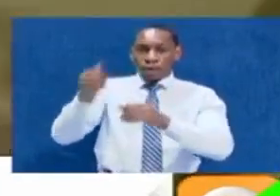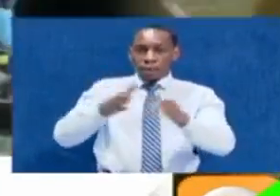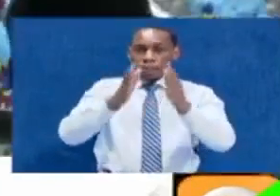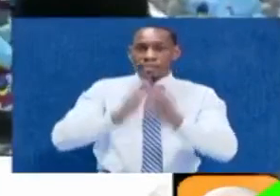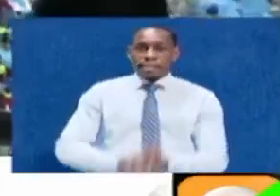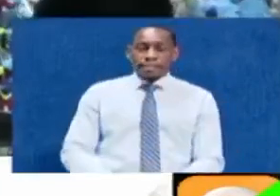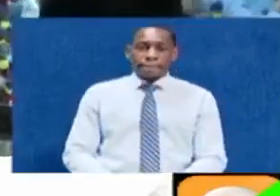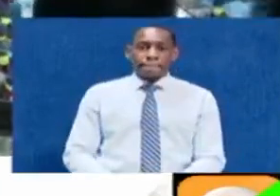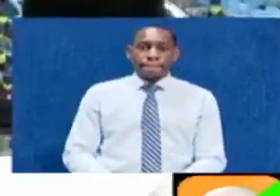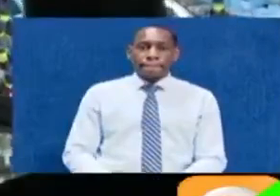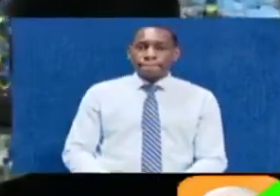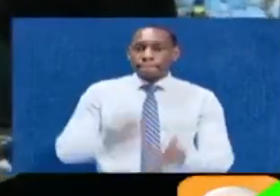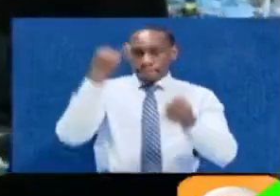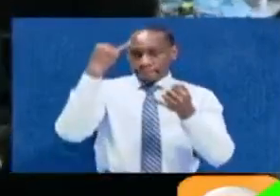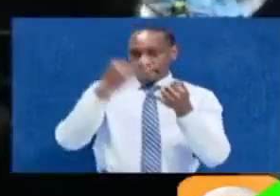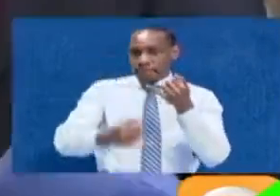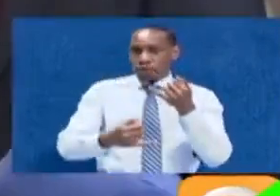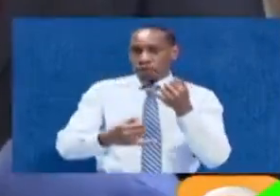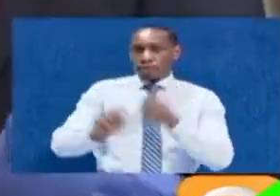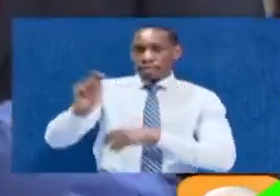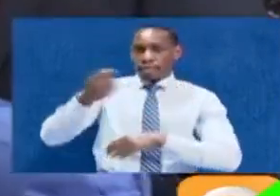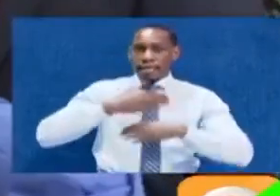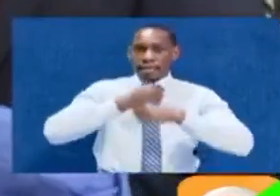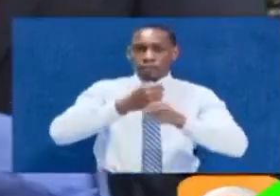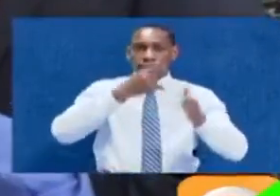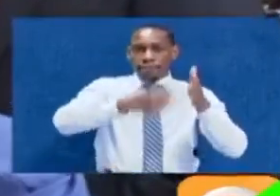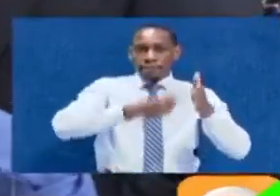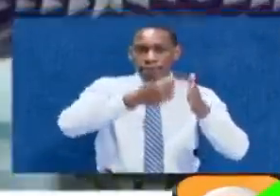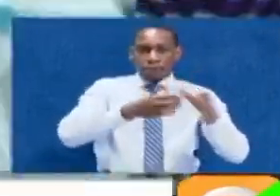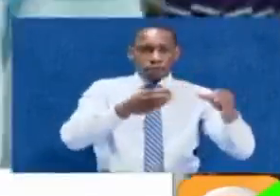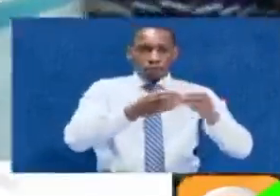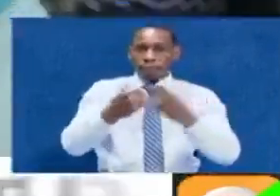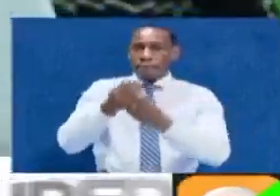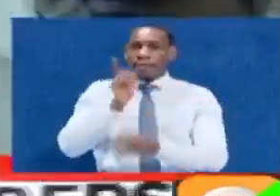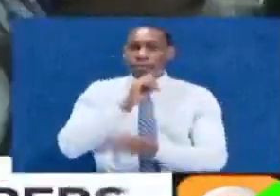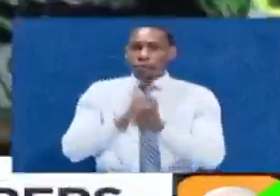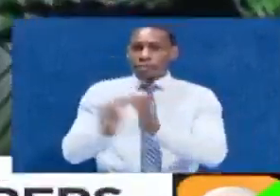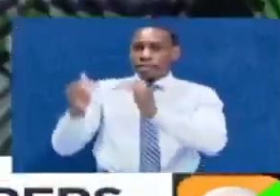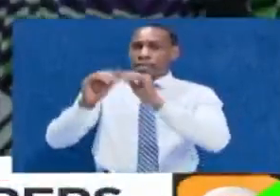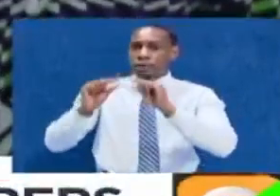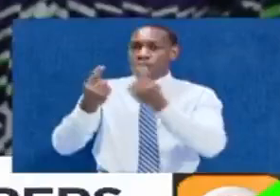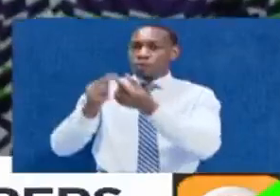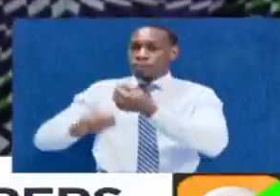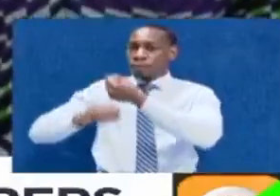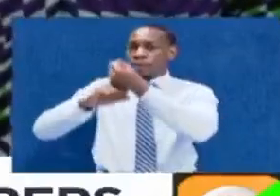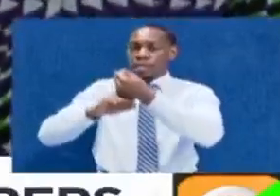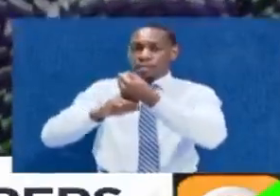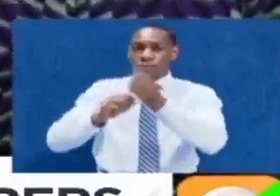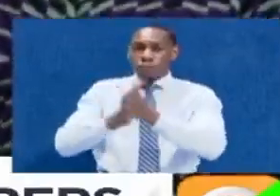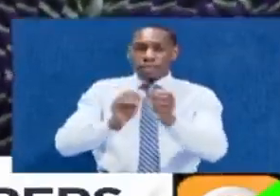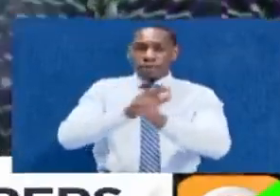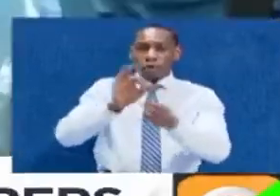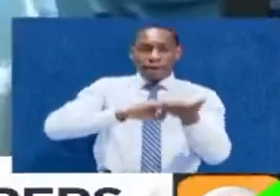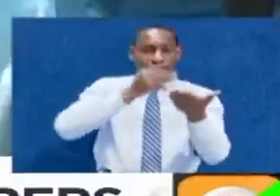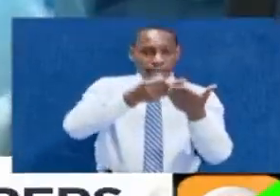jobs. And finally, the Kenya Association of Manufacturers has partnered with Equity Group Foundation and